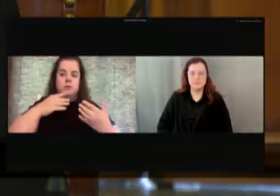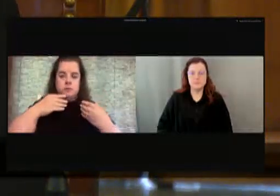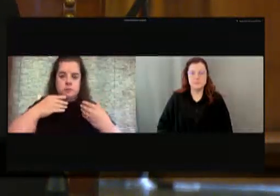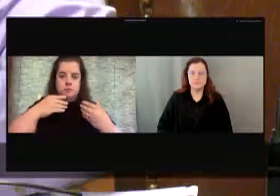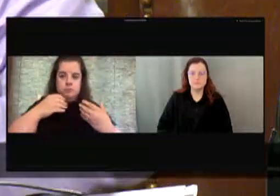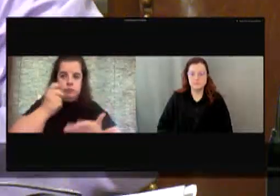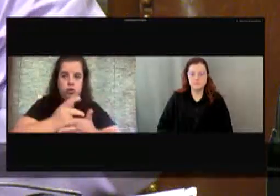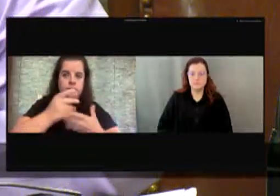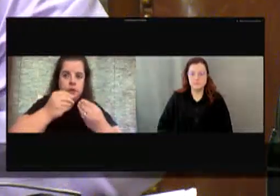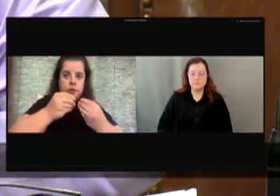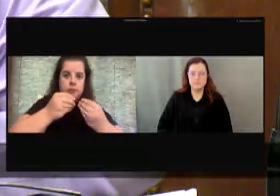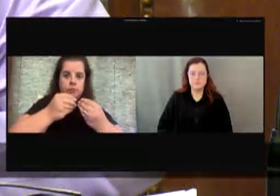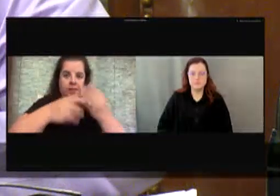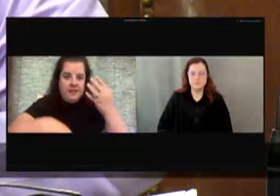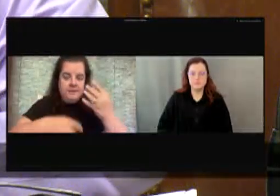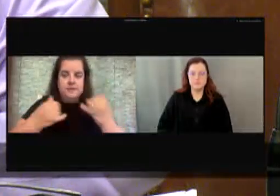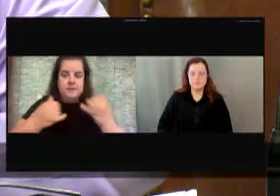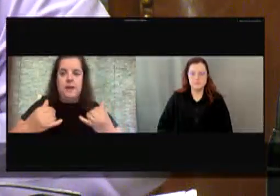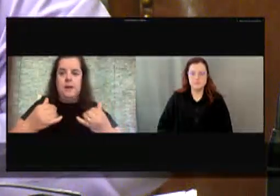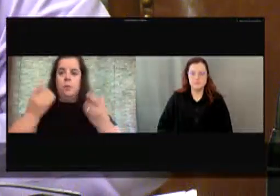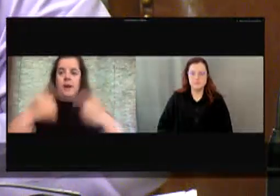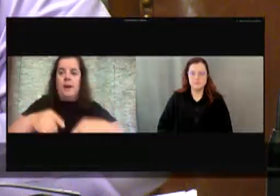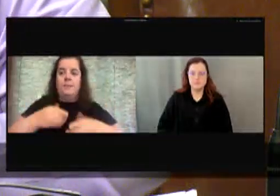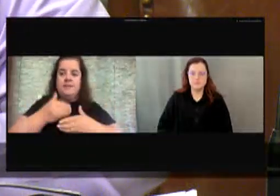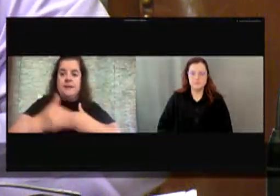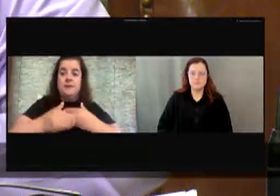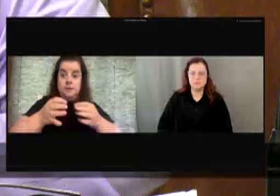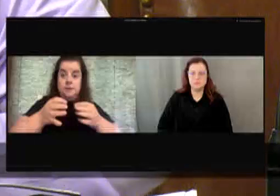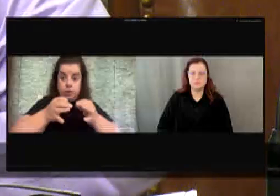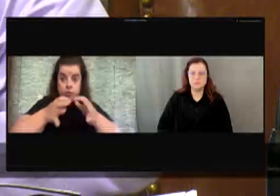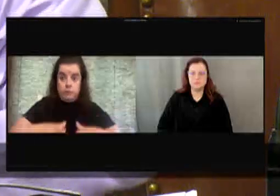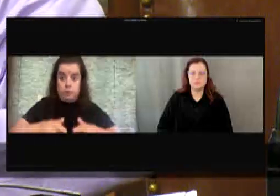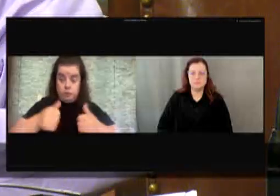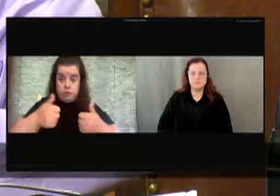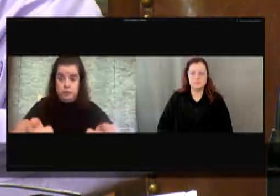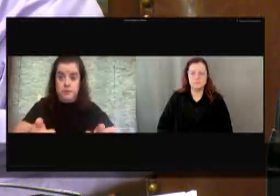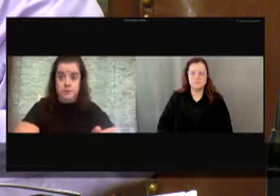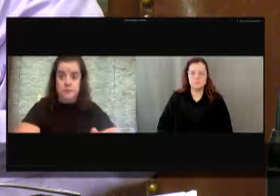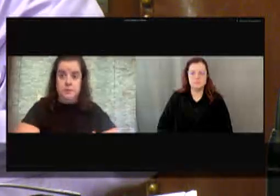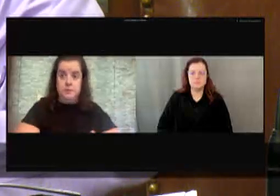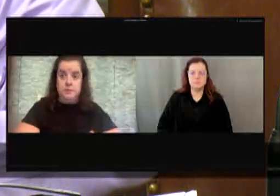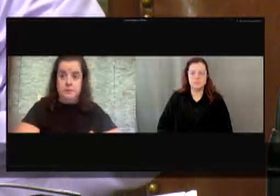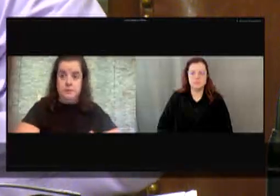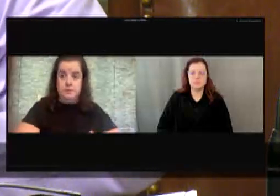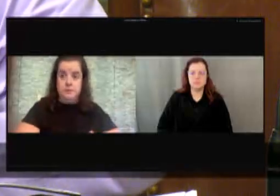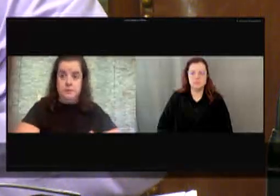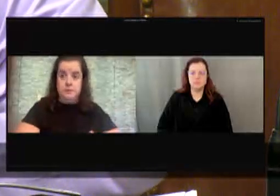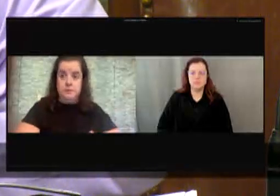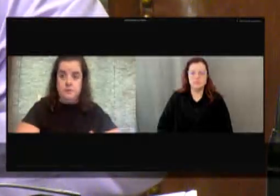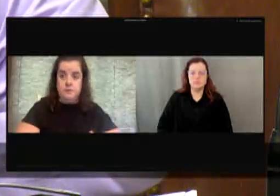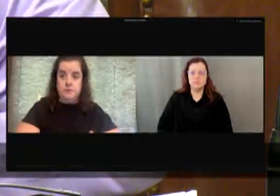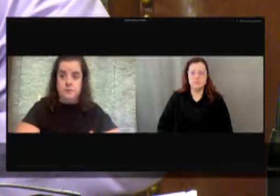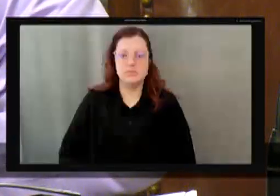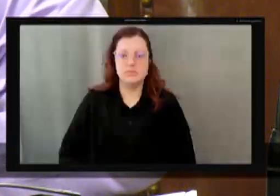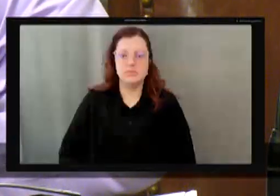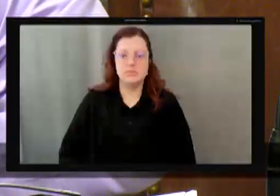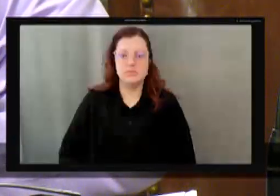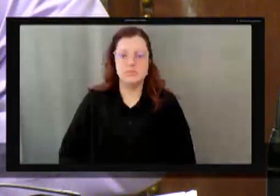that? After that, the next step is a title report. A title report is given to the City of